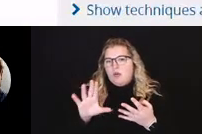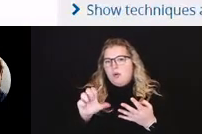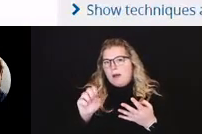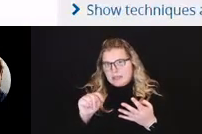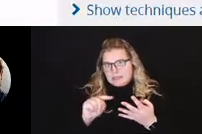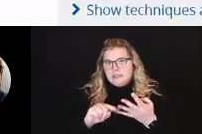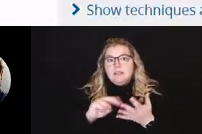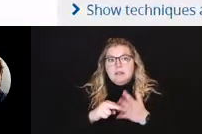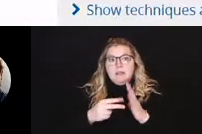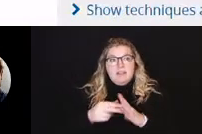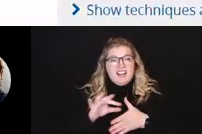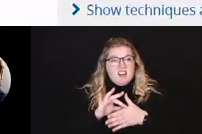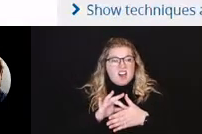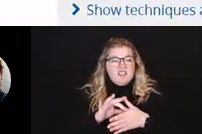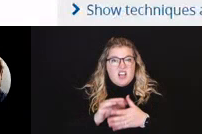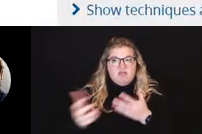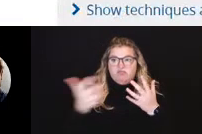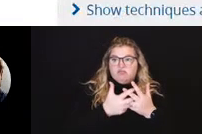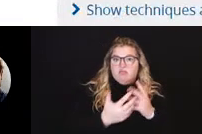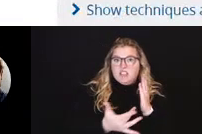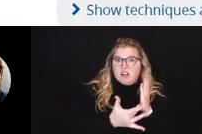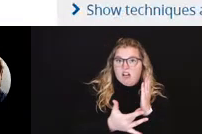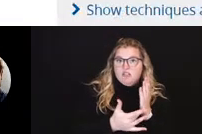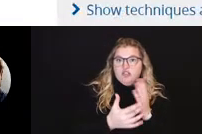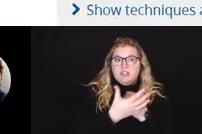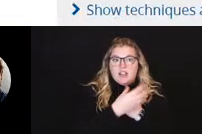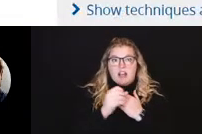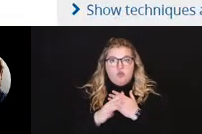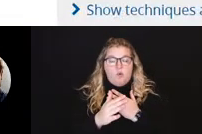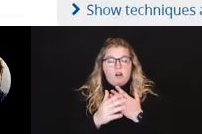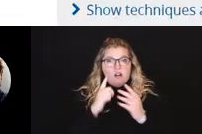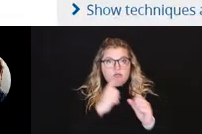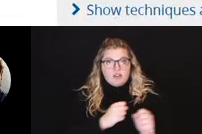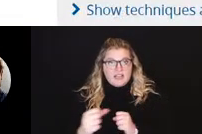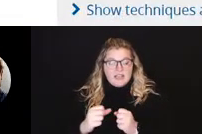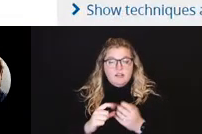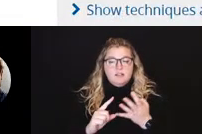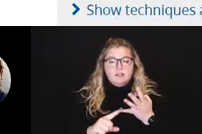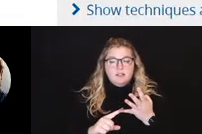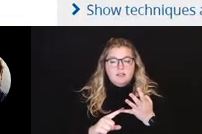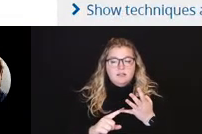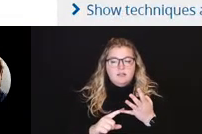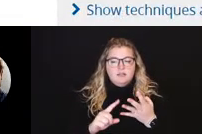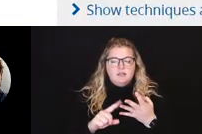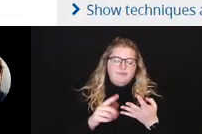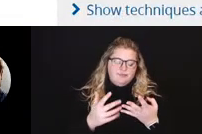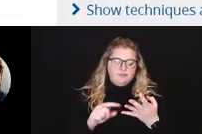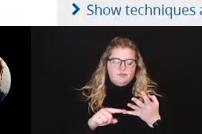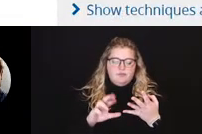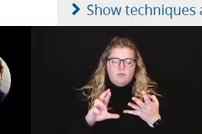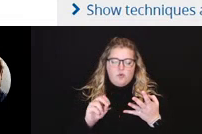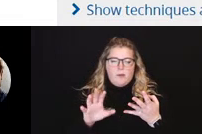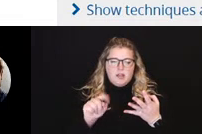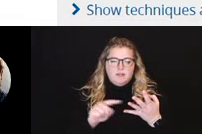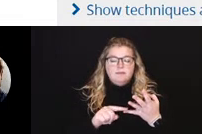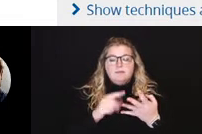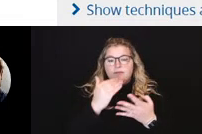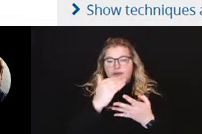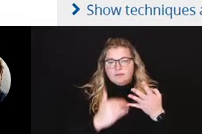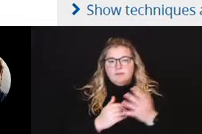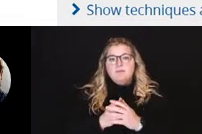content work with the technologies and the techniques that you're using? And so within each principle, you have guidelines.